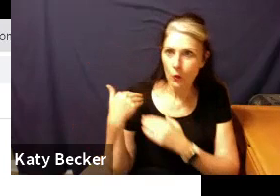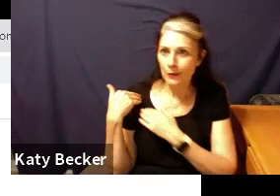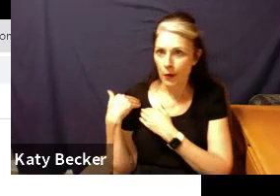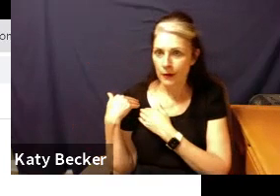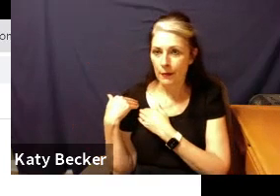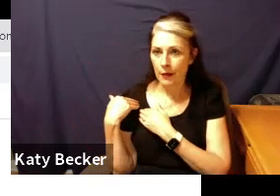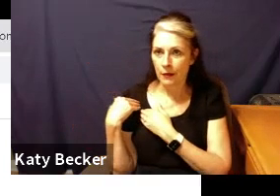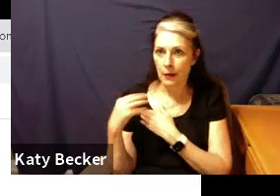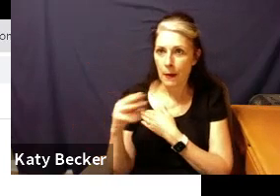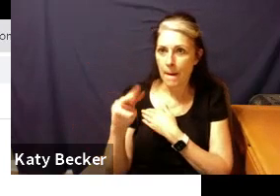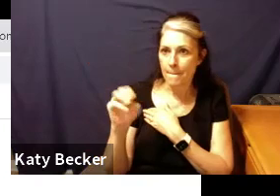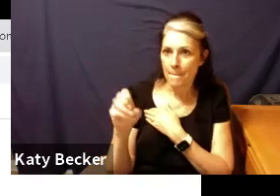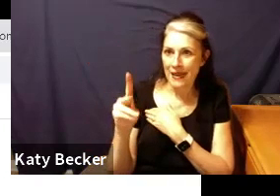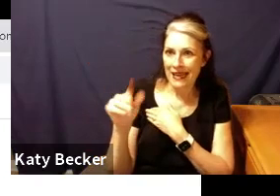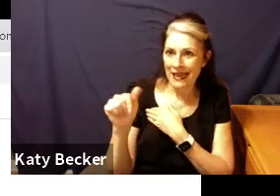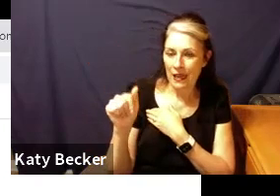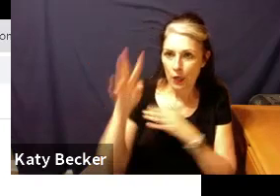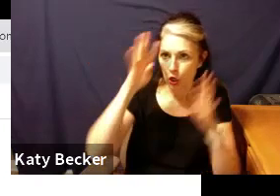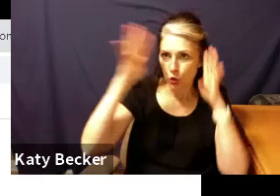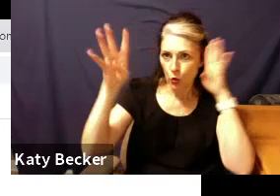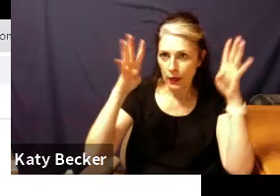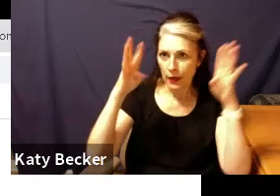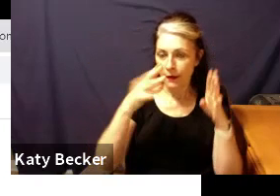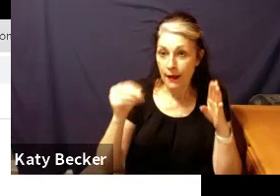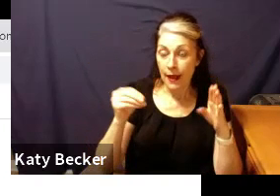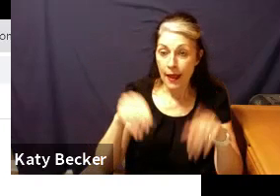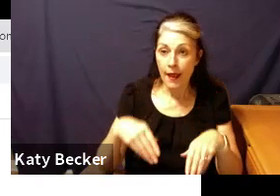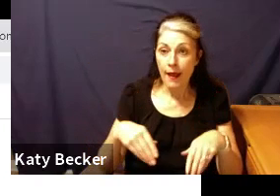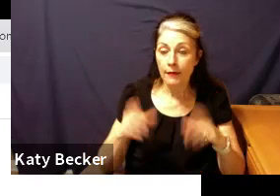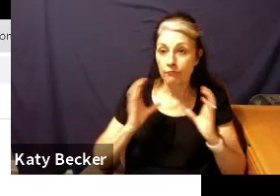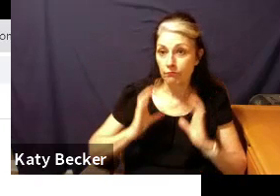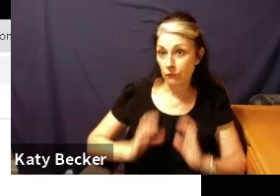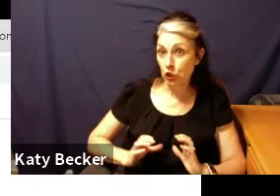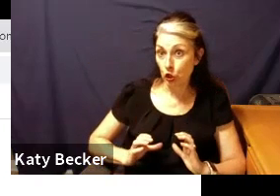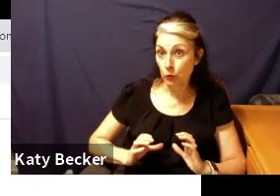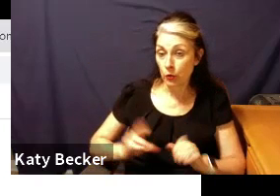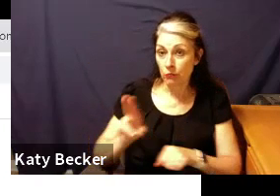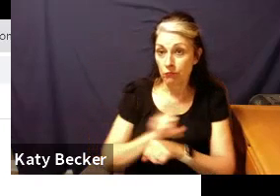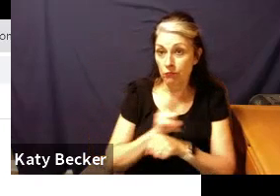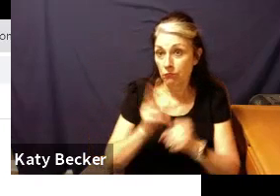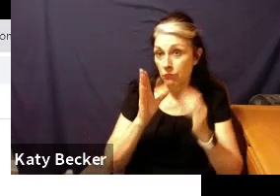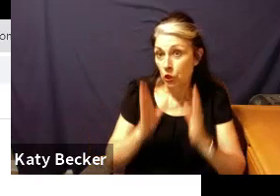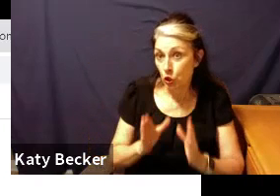being media creators as well as media consumers.